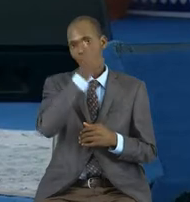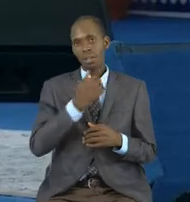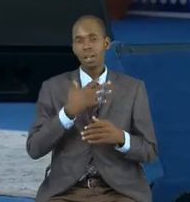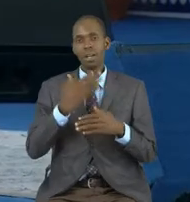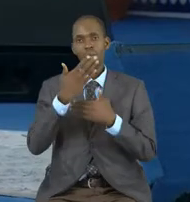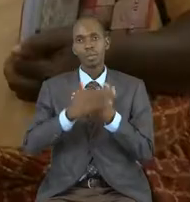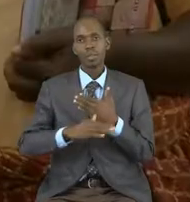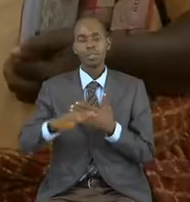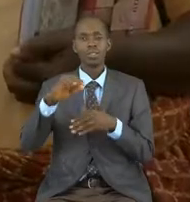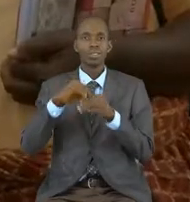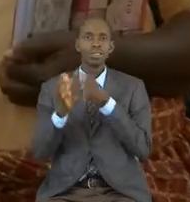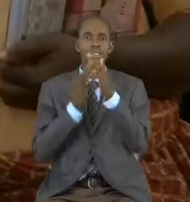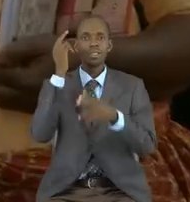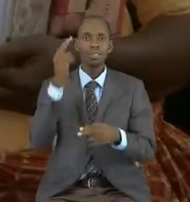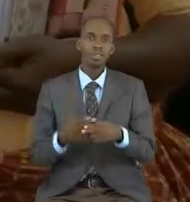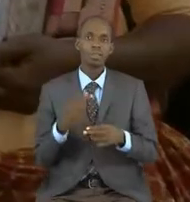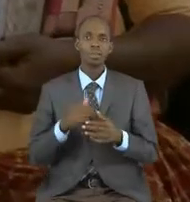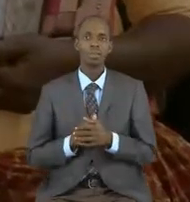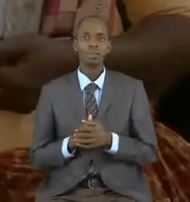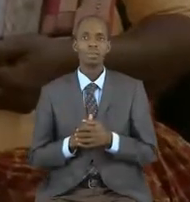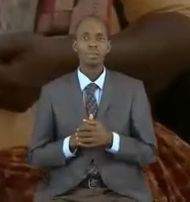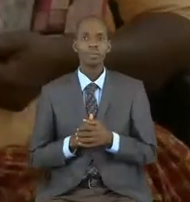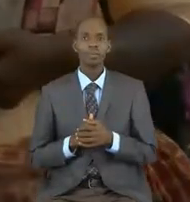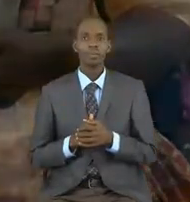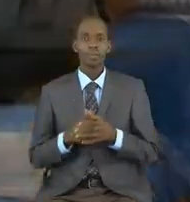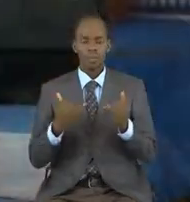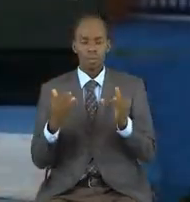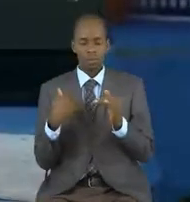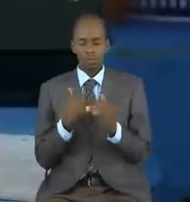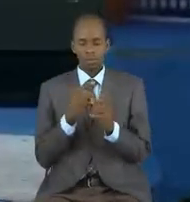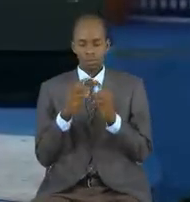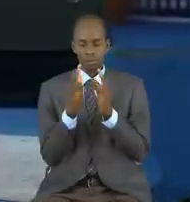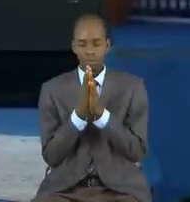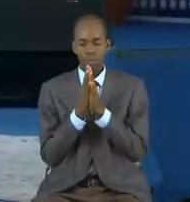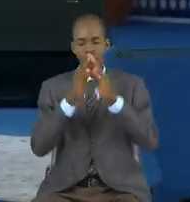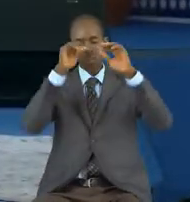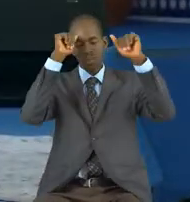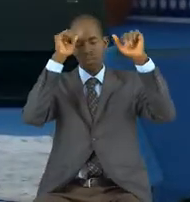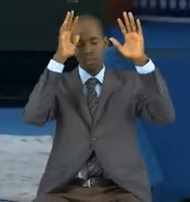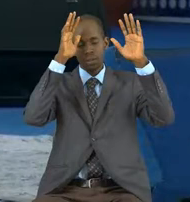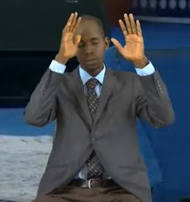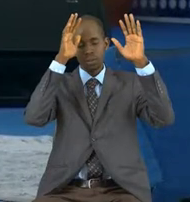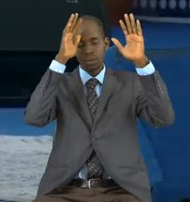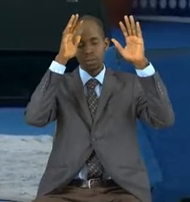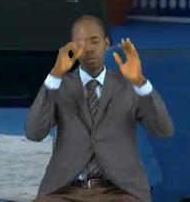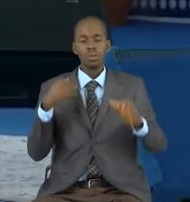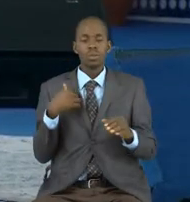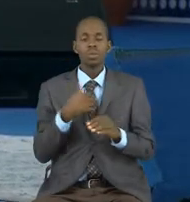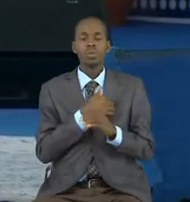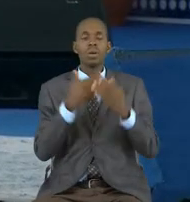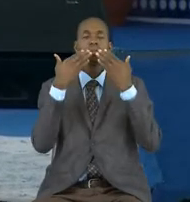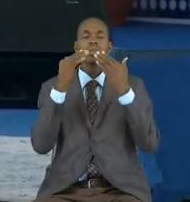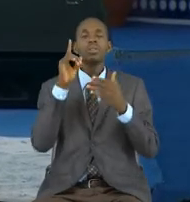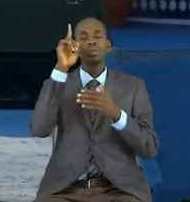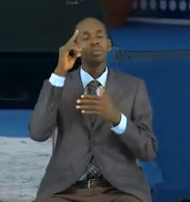Jesus' name. Amen. Let's have a word of prayer. Father, we thank you today.